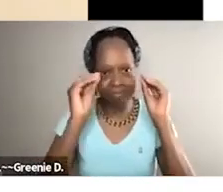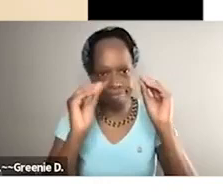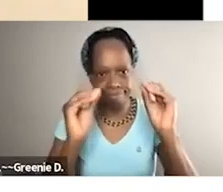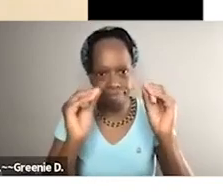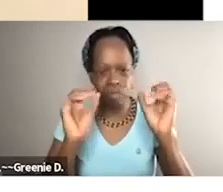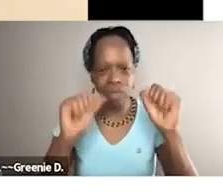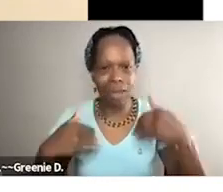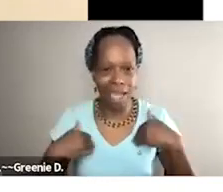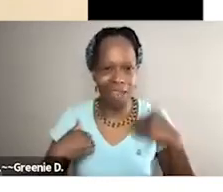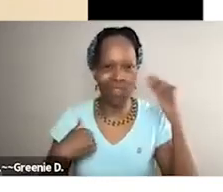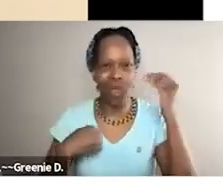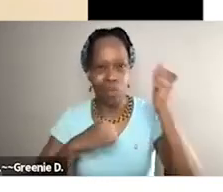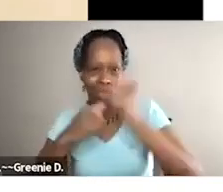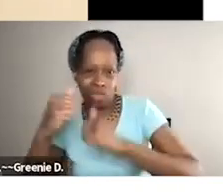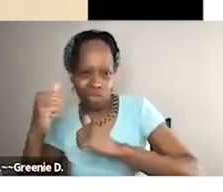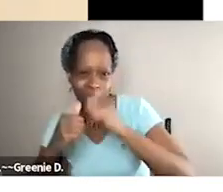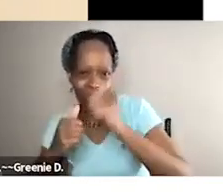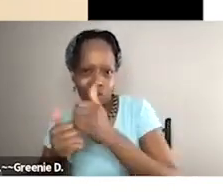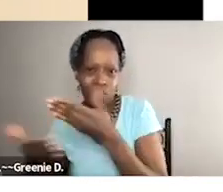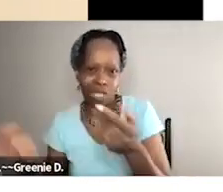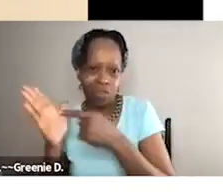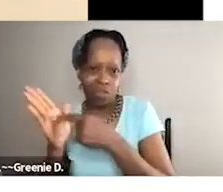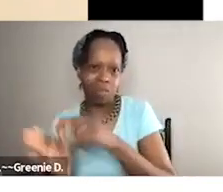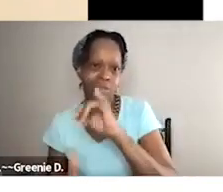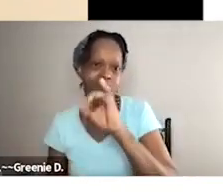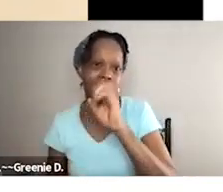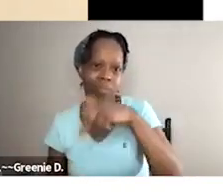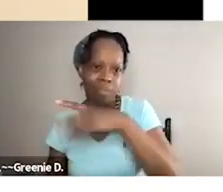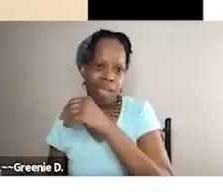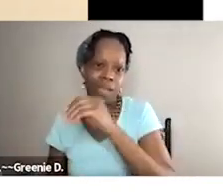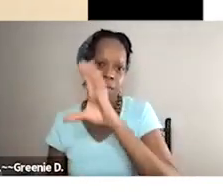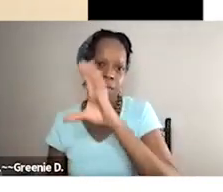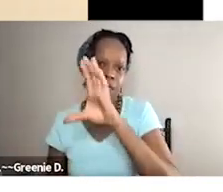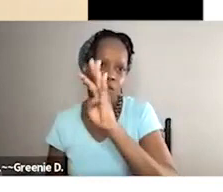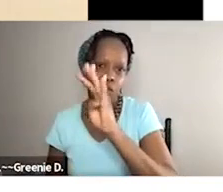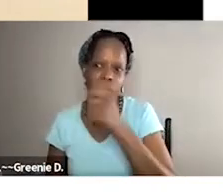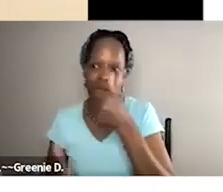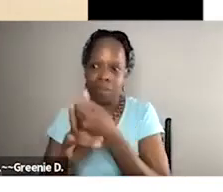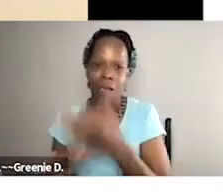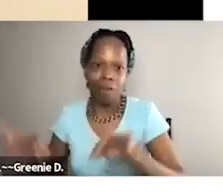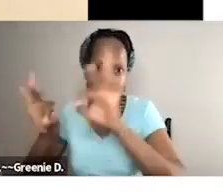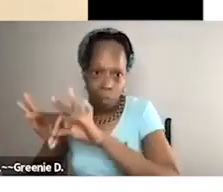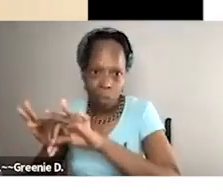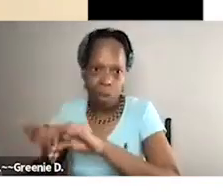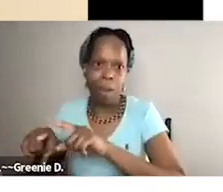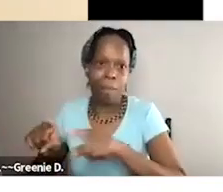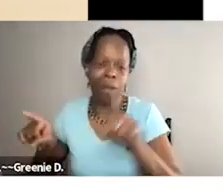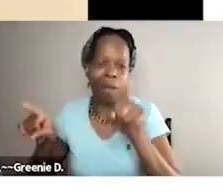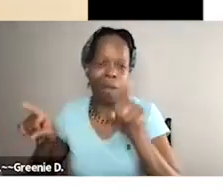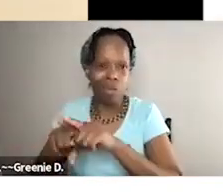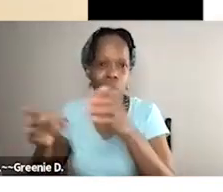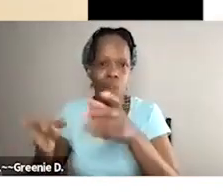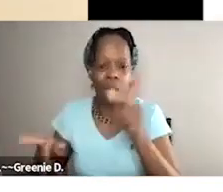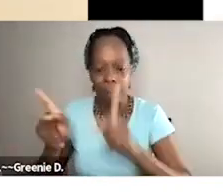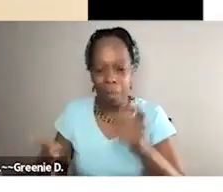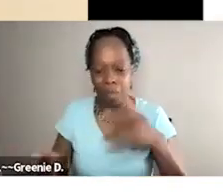in place like IEPs and 504s, which is absolutely important, and we are not taking any of those away, we definitely want people to feel like they have a sense